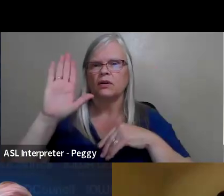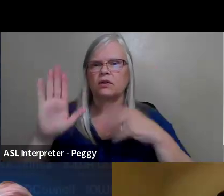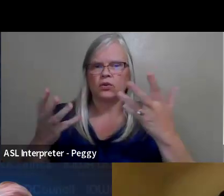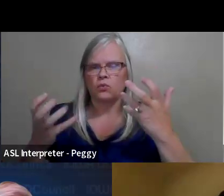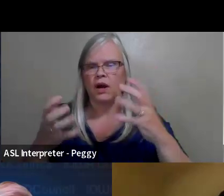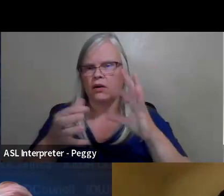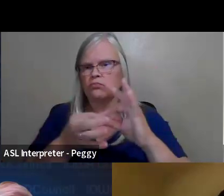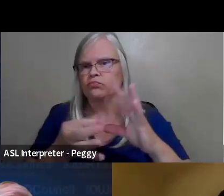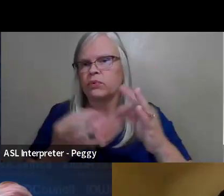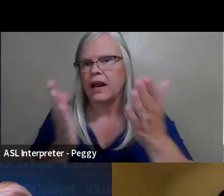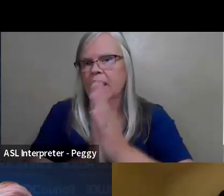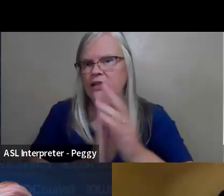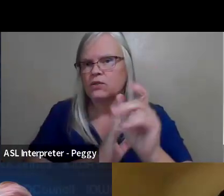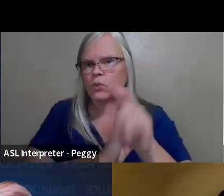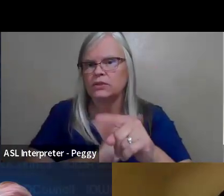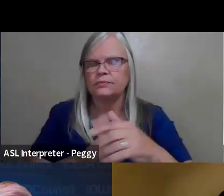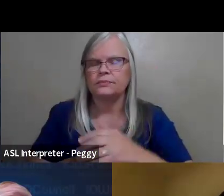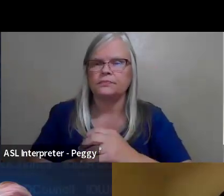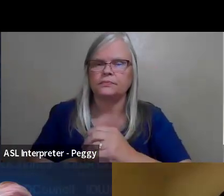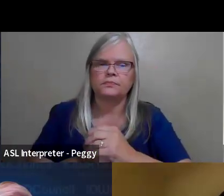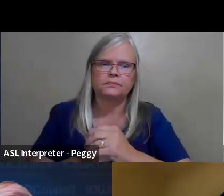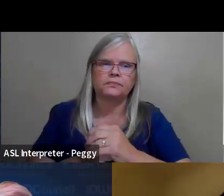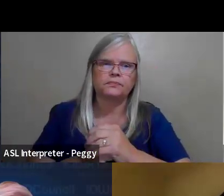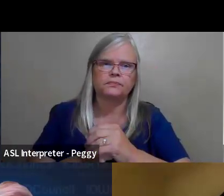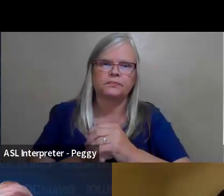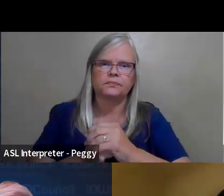off mute and ask your question?